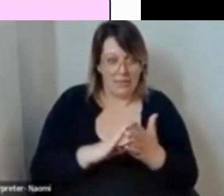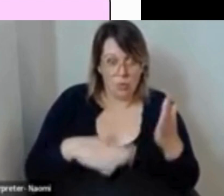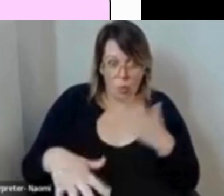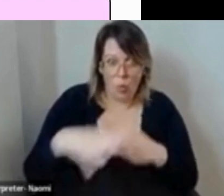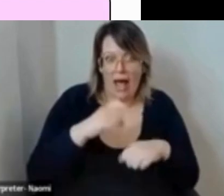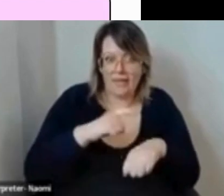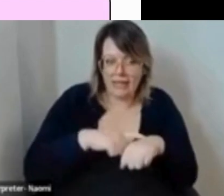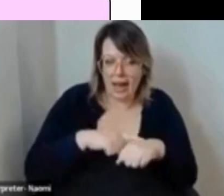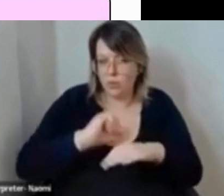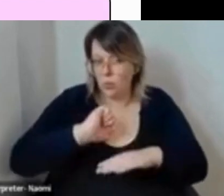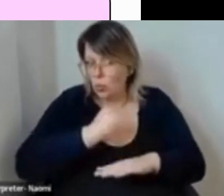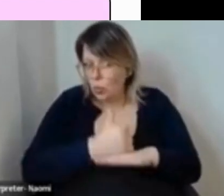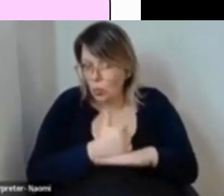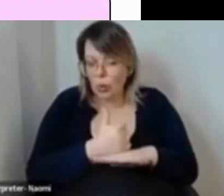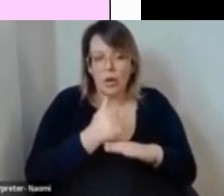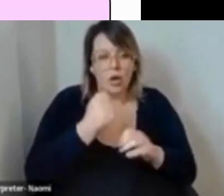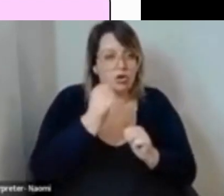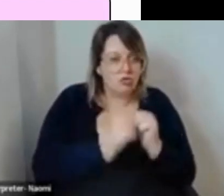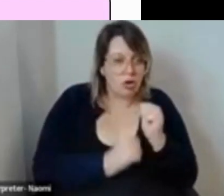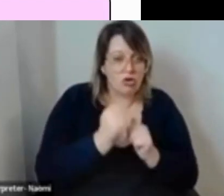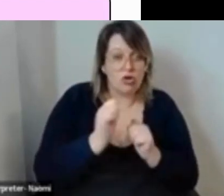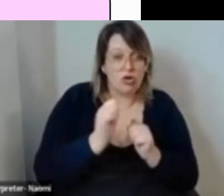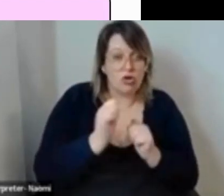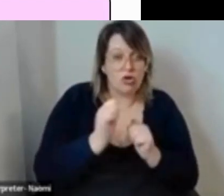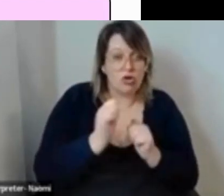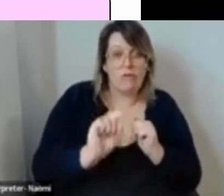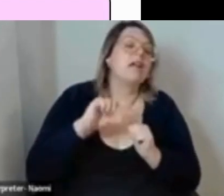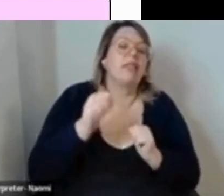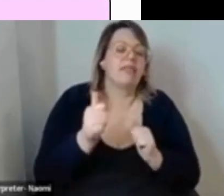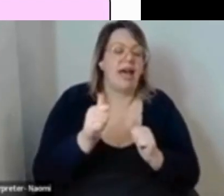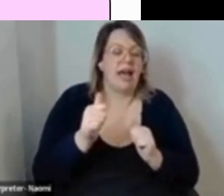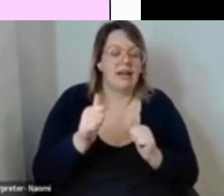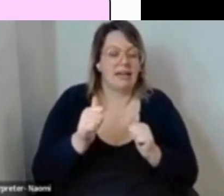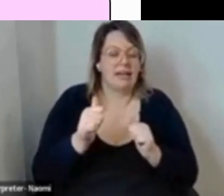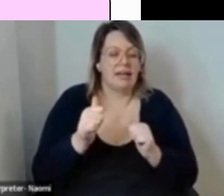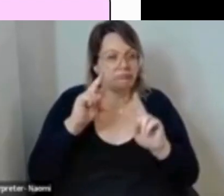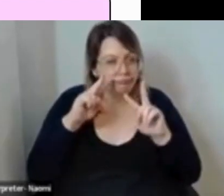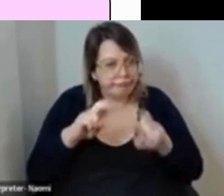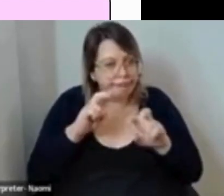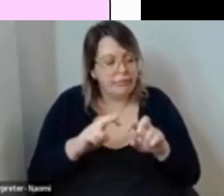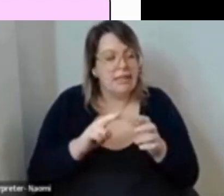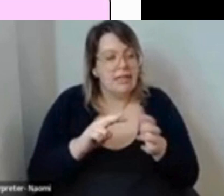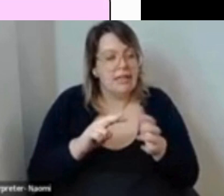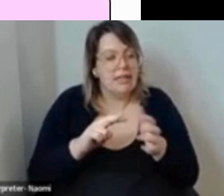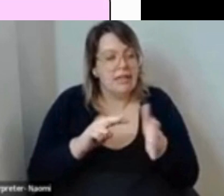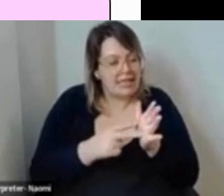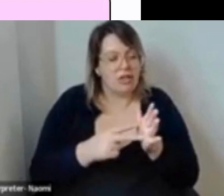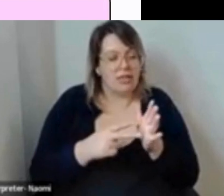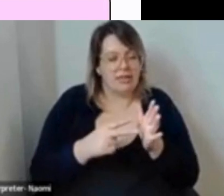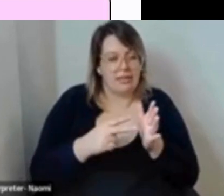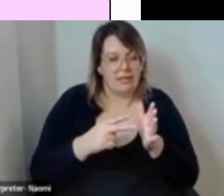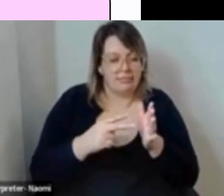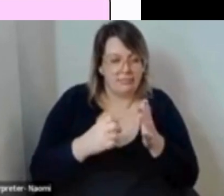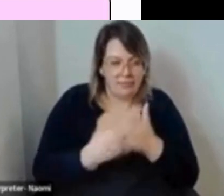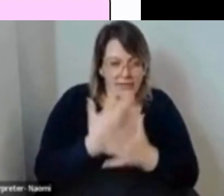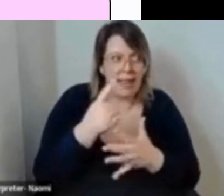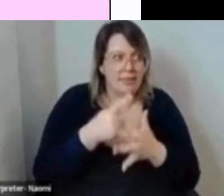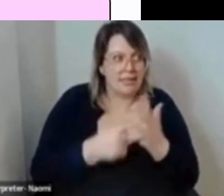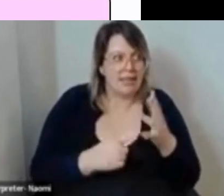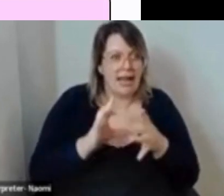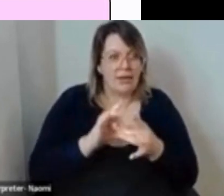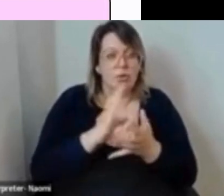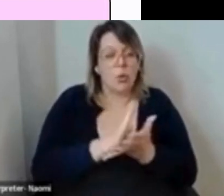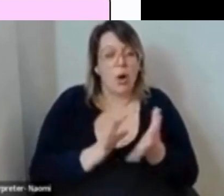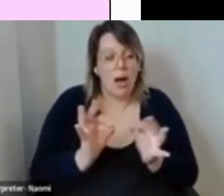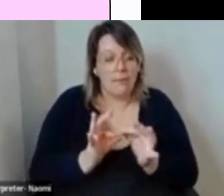in place first, before working on some of the more in-depth strategic planning and development for for your hub. The priority for September